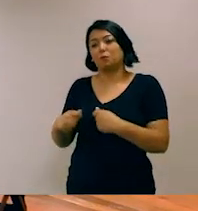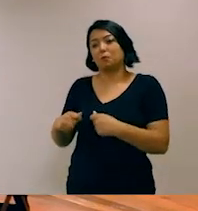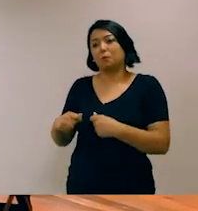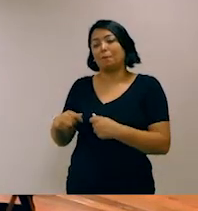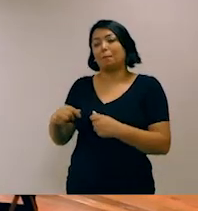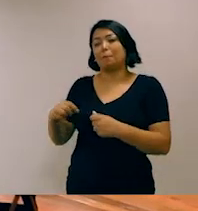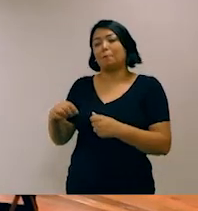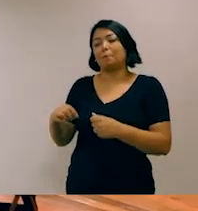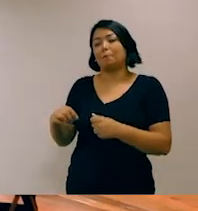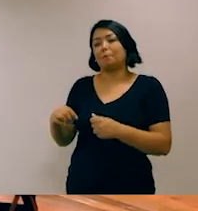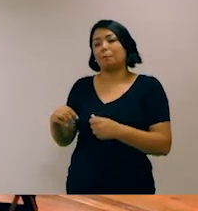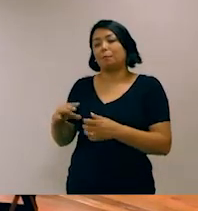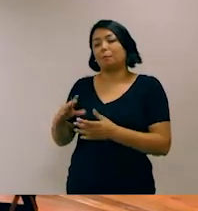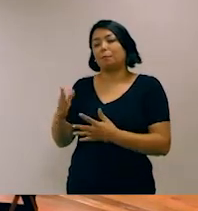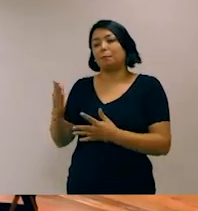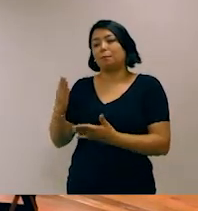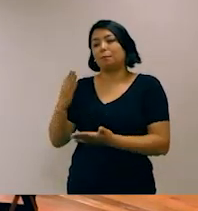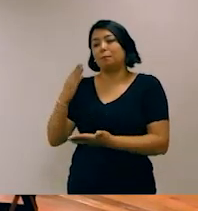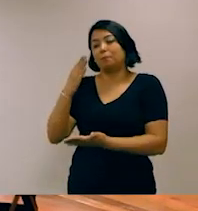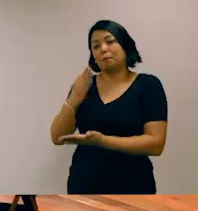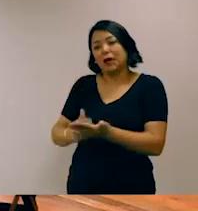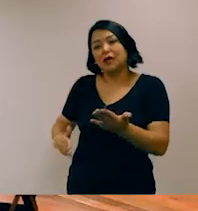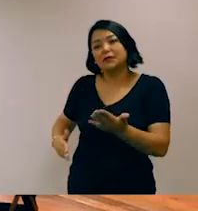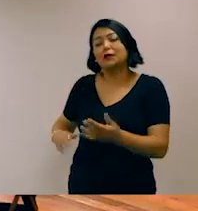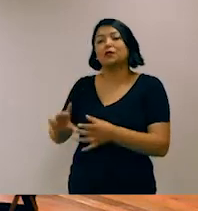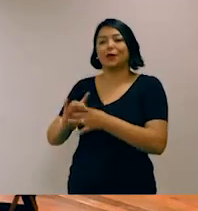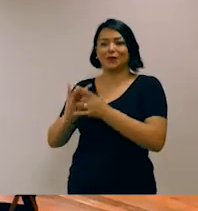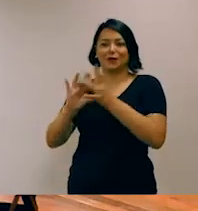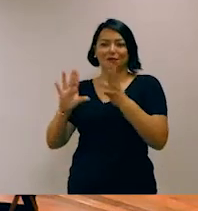balancing of all of the